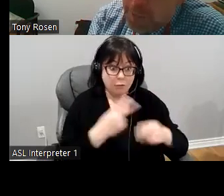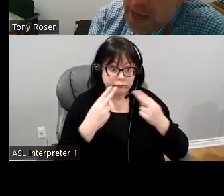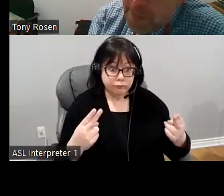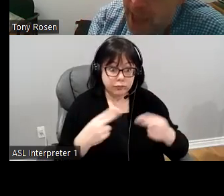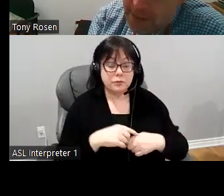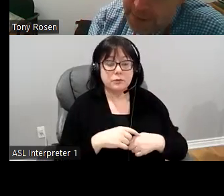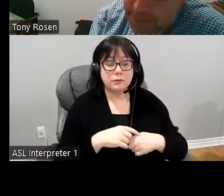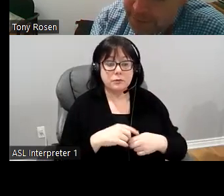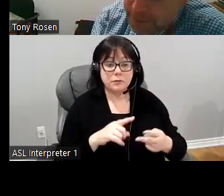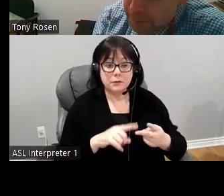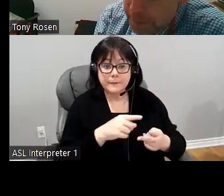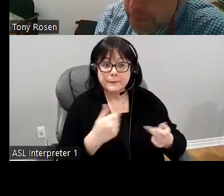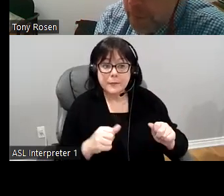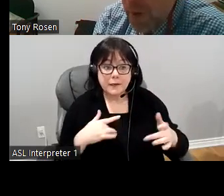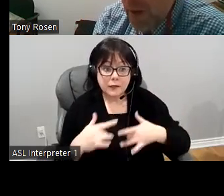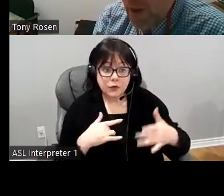needs are being met.